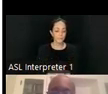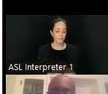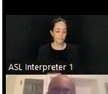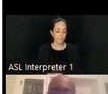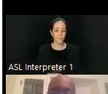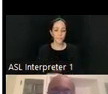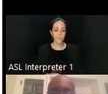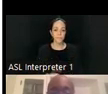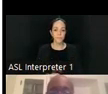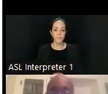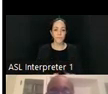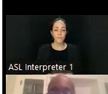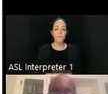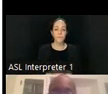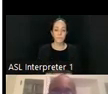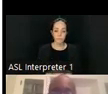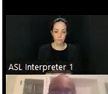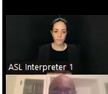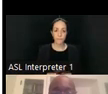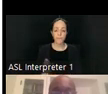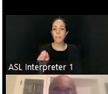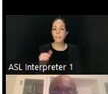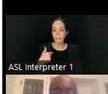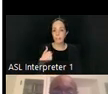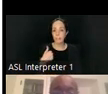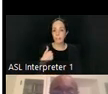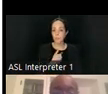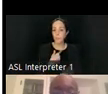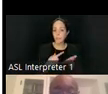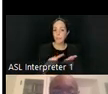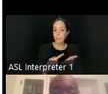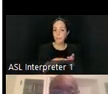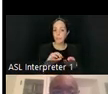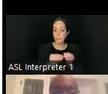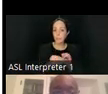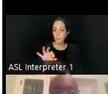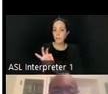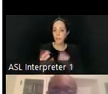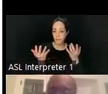So yes, we did discuss number nine, so we went through this whole section.